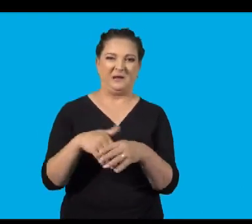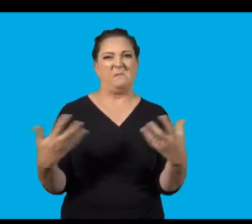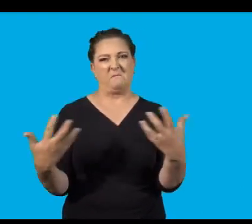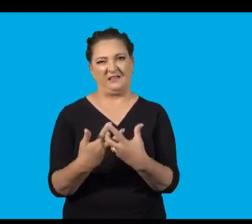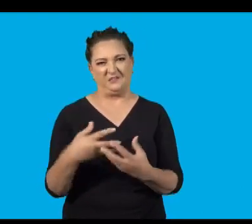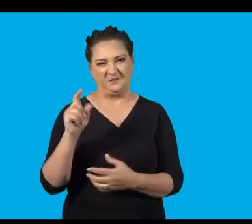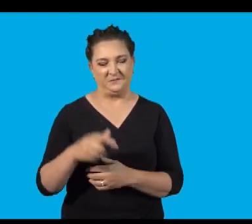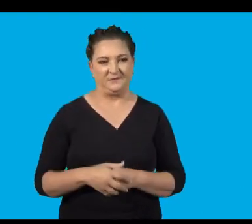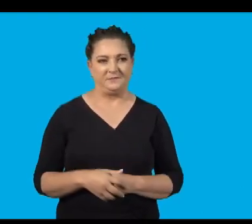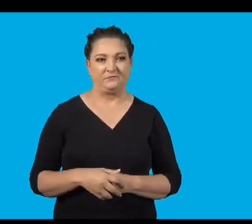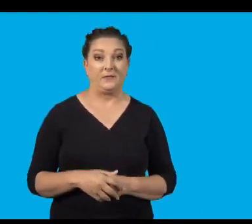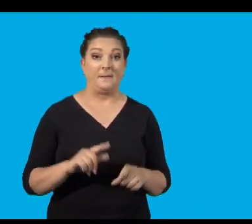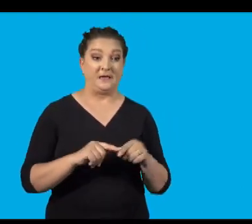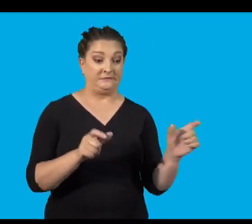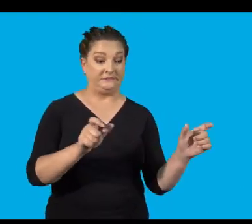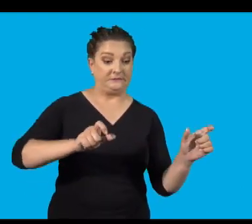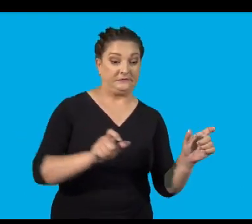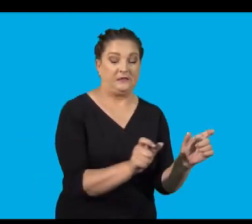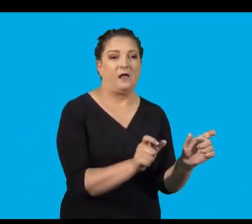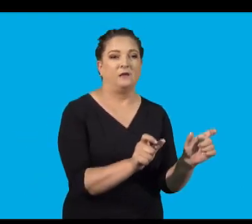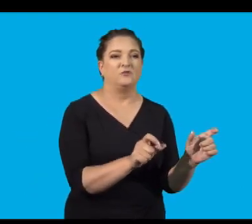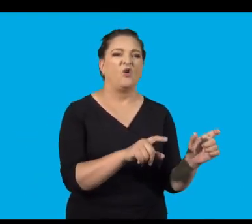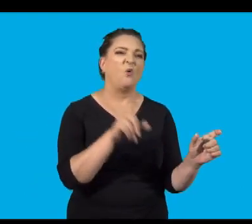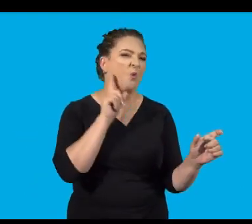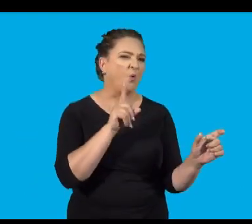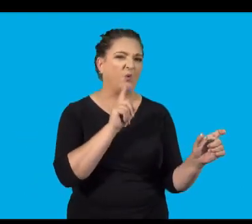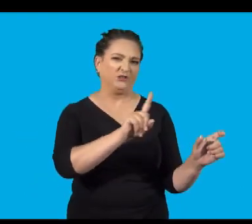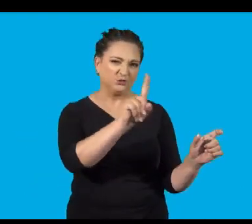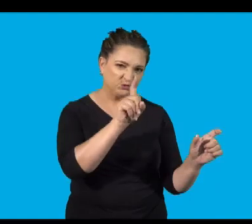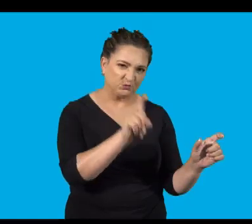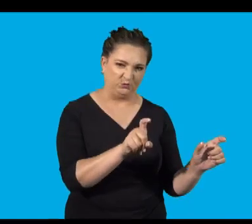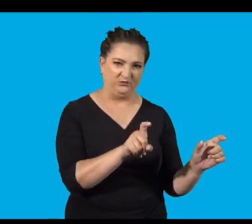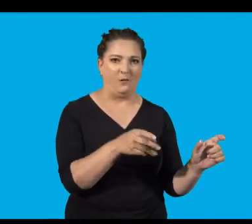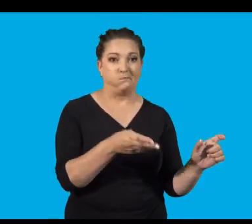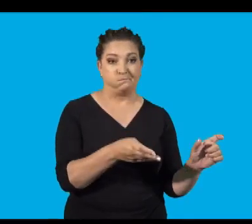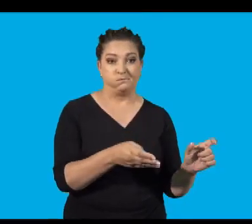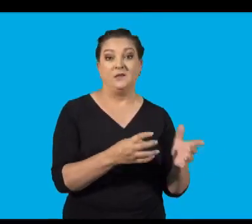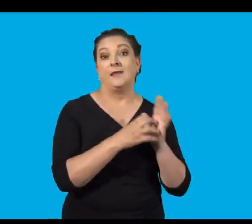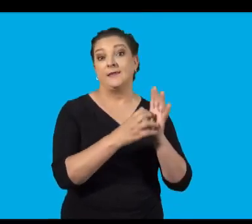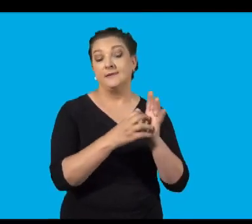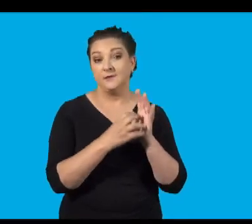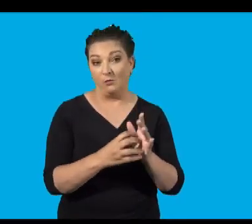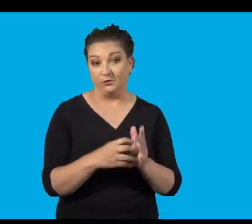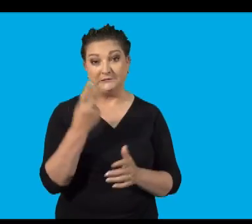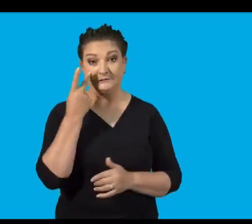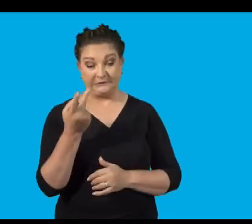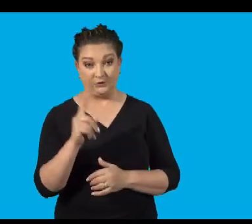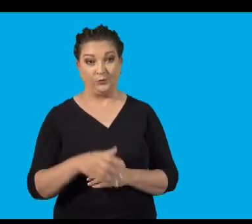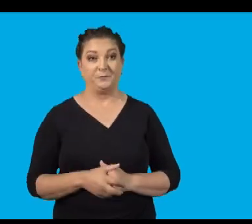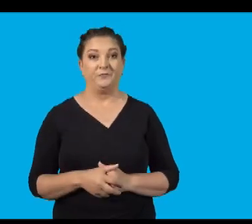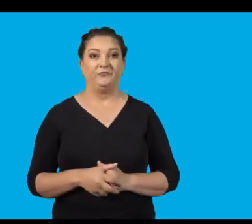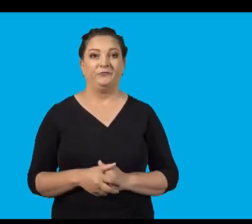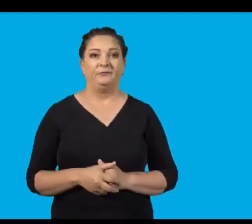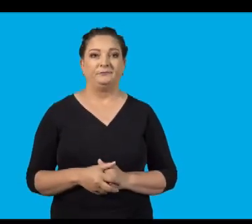a combination that needs to match. And then the tag always ends with a question mark. So in our